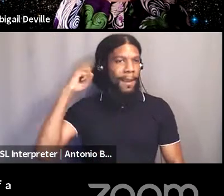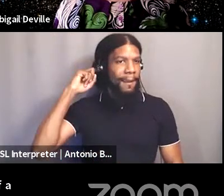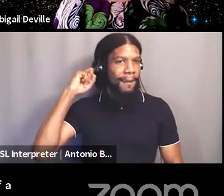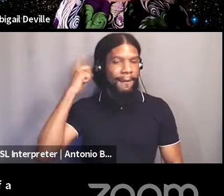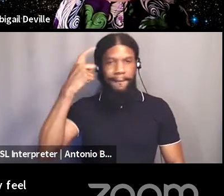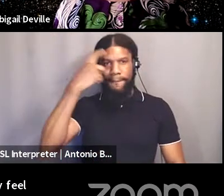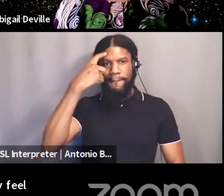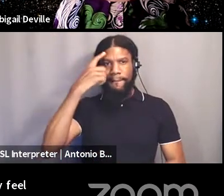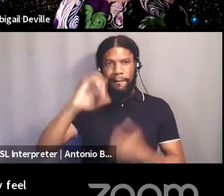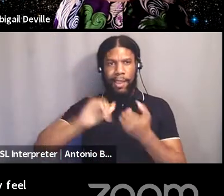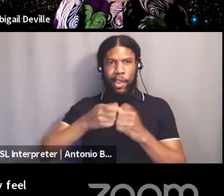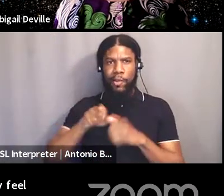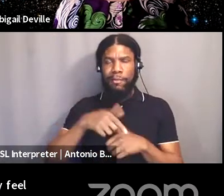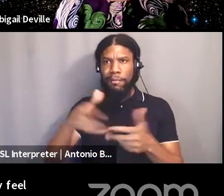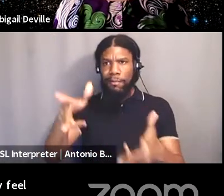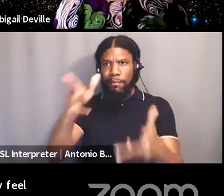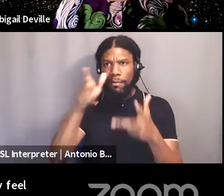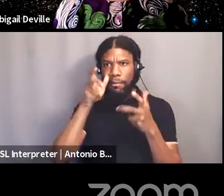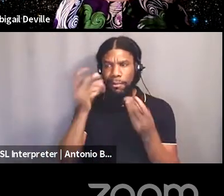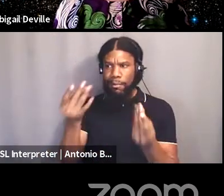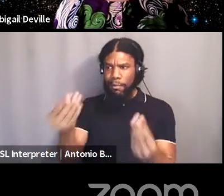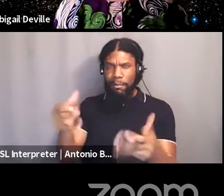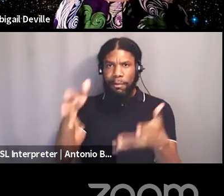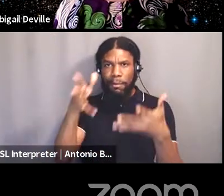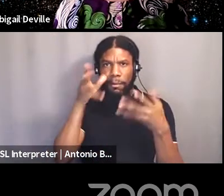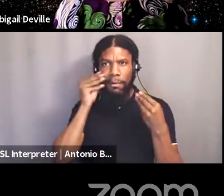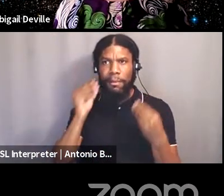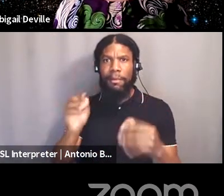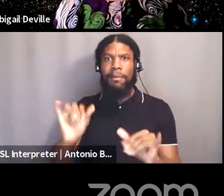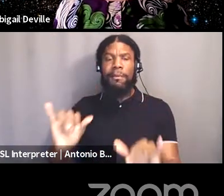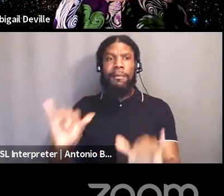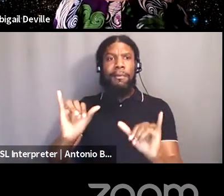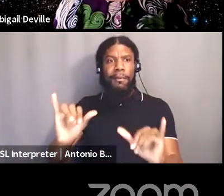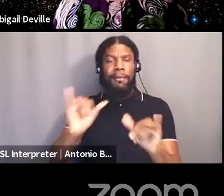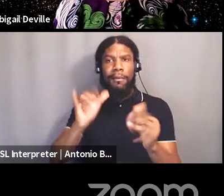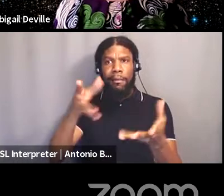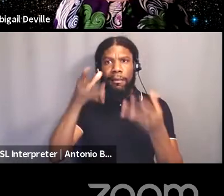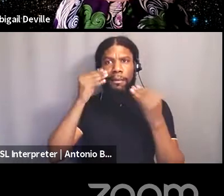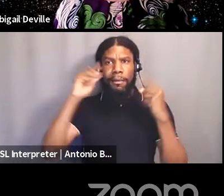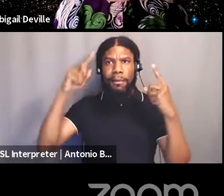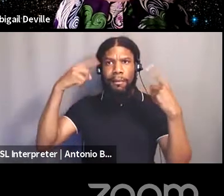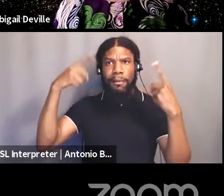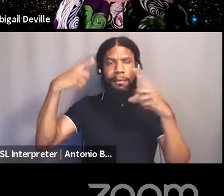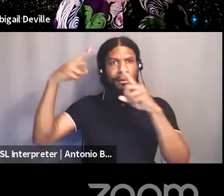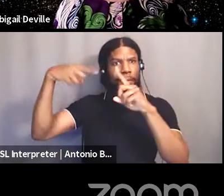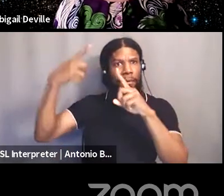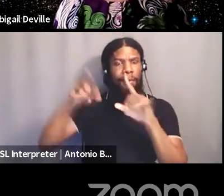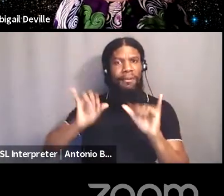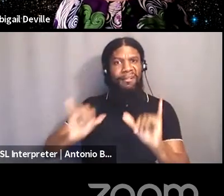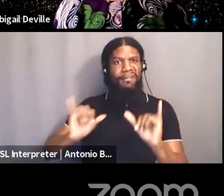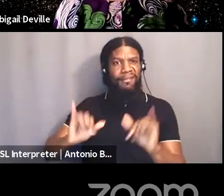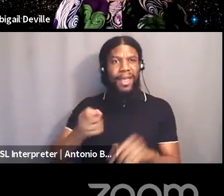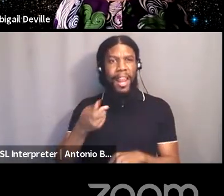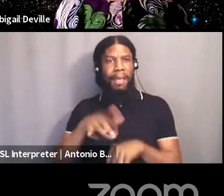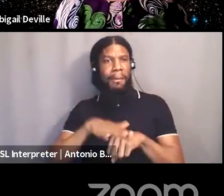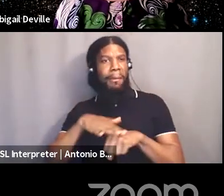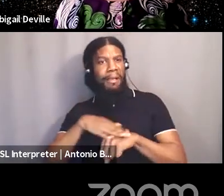process things as they're coming out or coming to you. So that's a little bit of it.